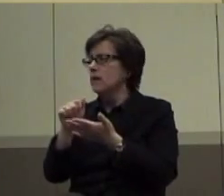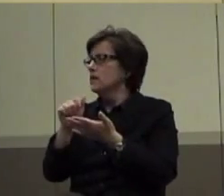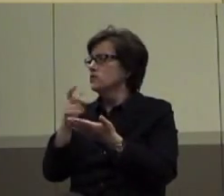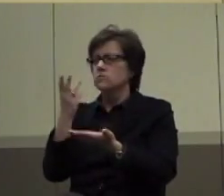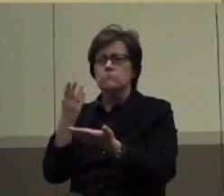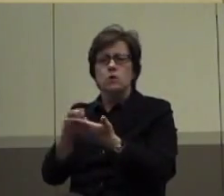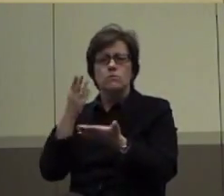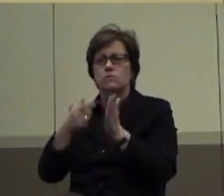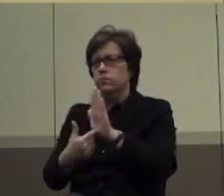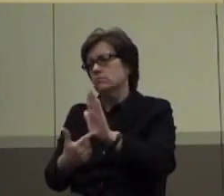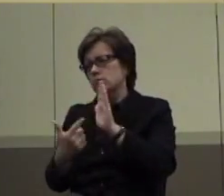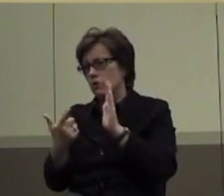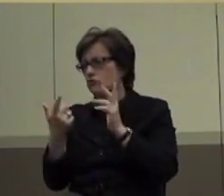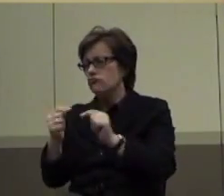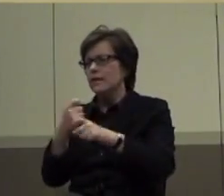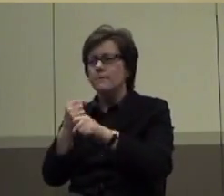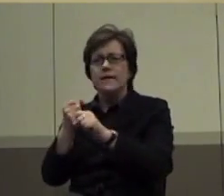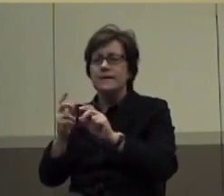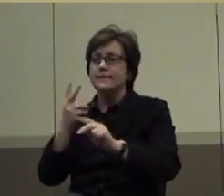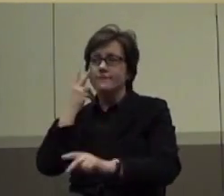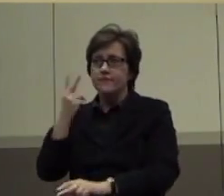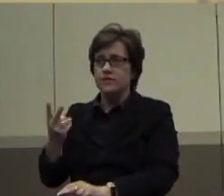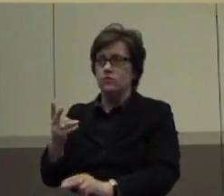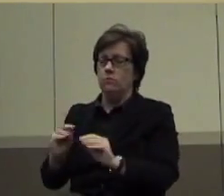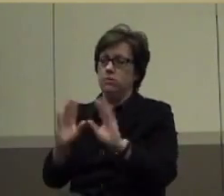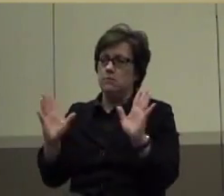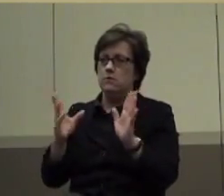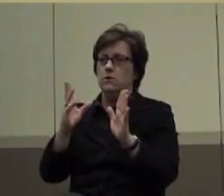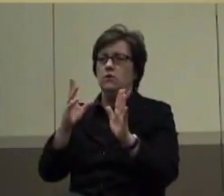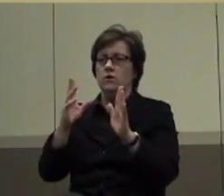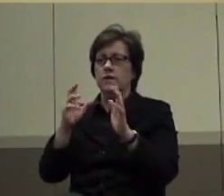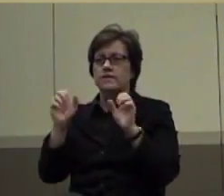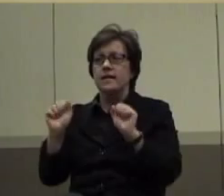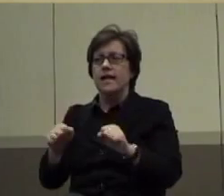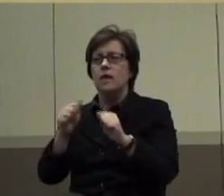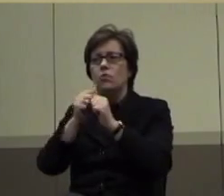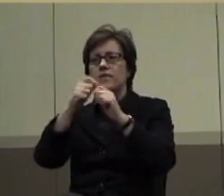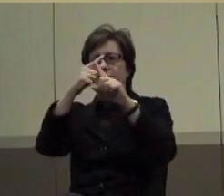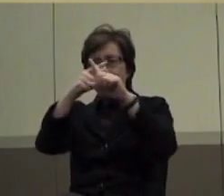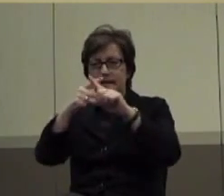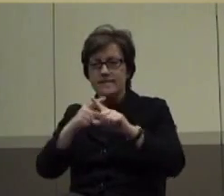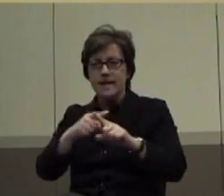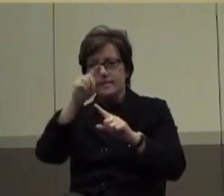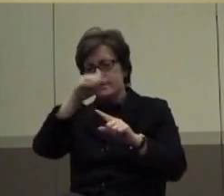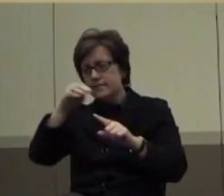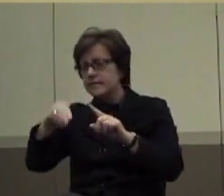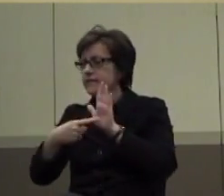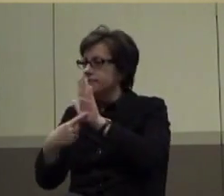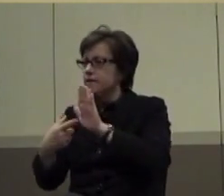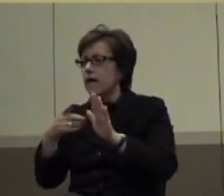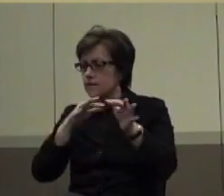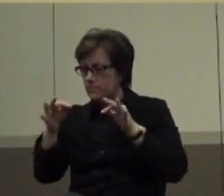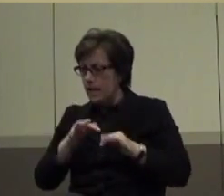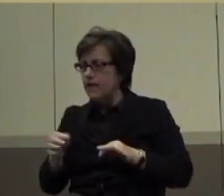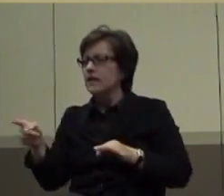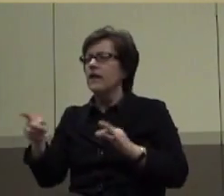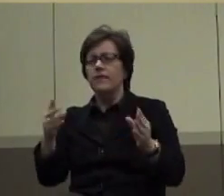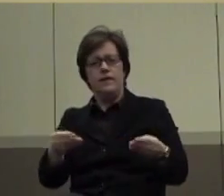boom, and I try to make it as visual as I can in terms of the X's and what's going on. I explain what I did, and they can look at their data.